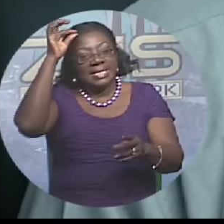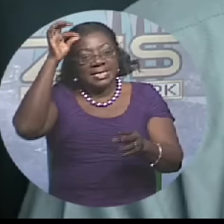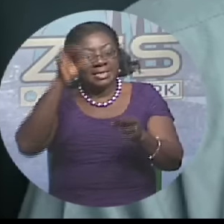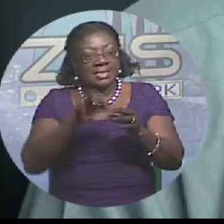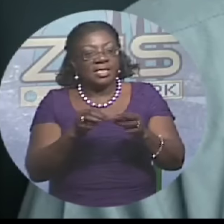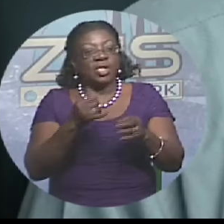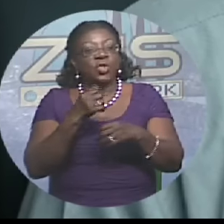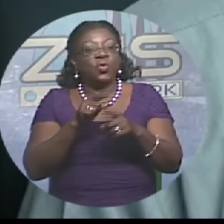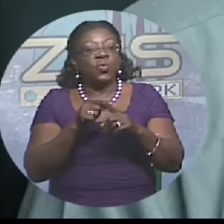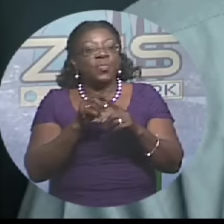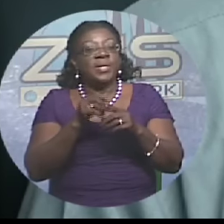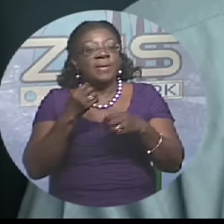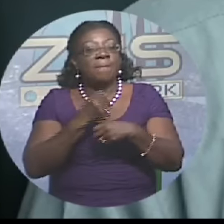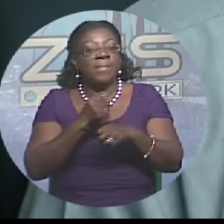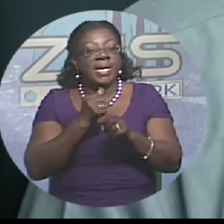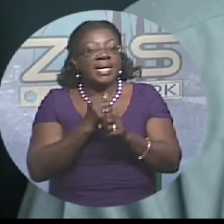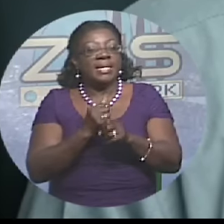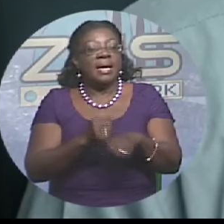made must be